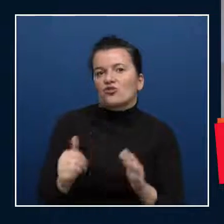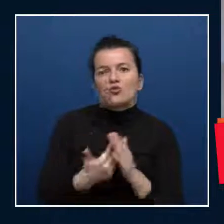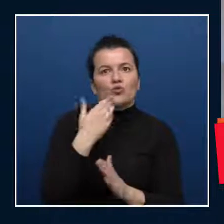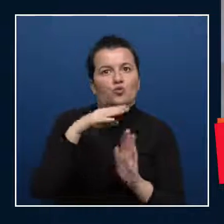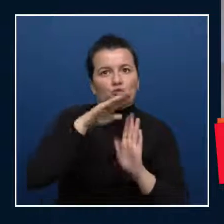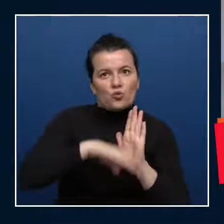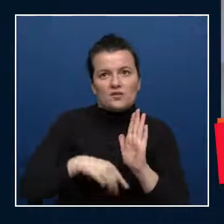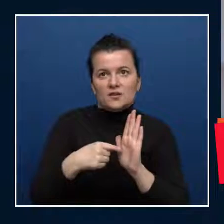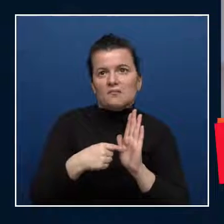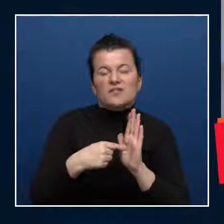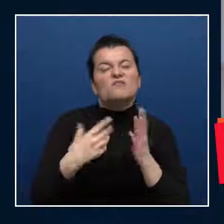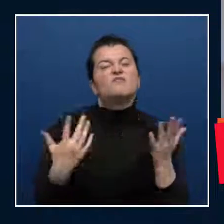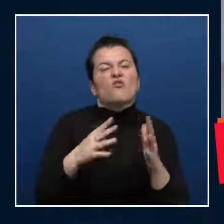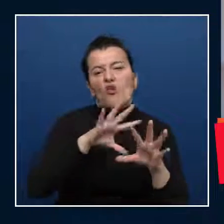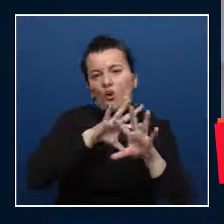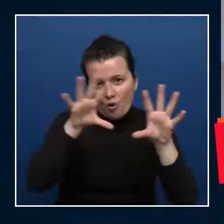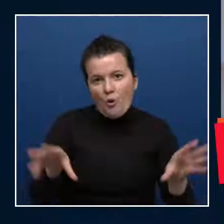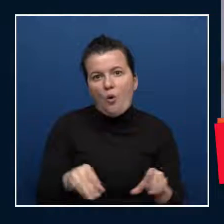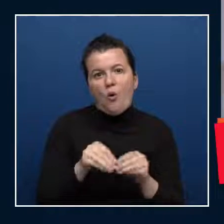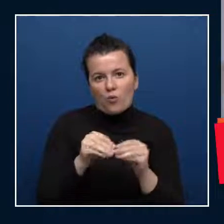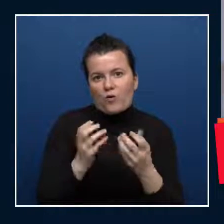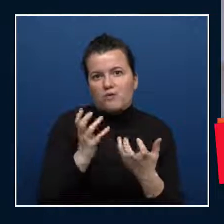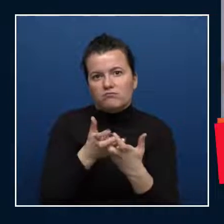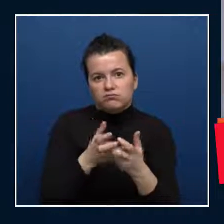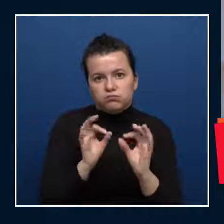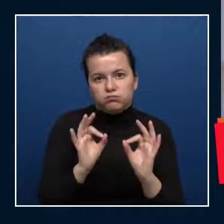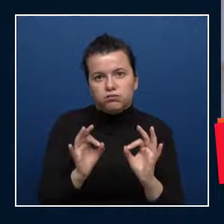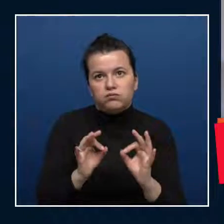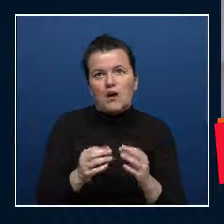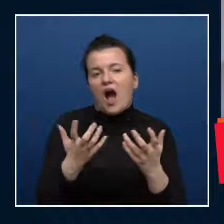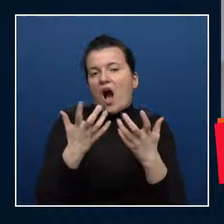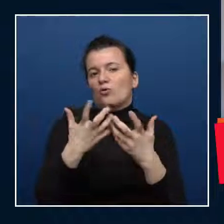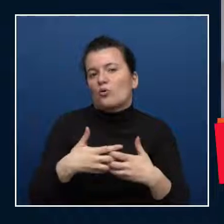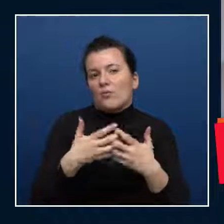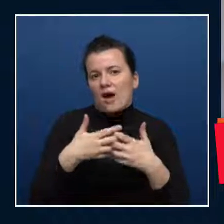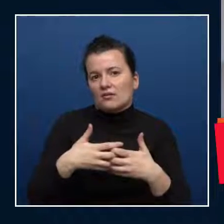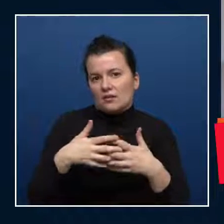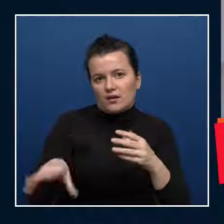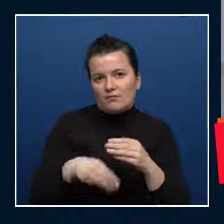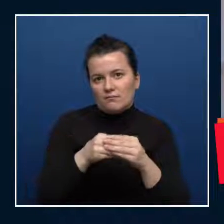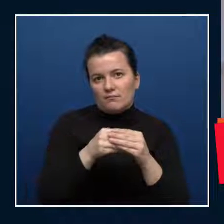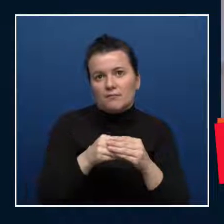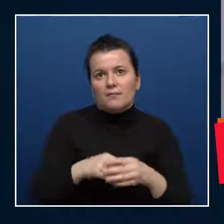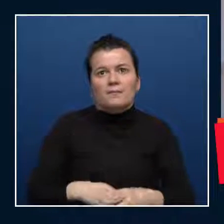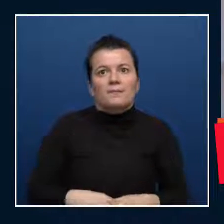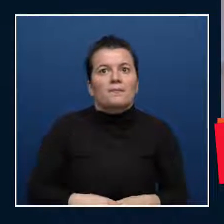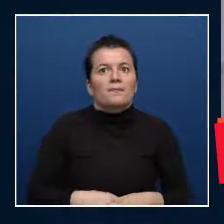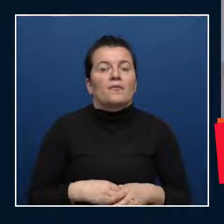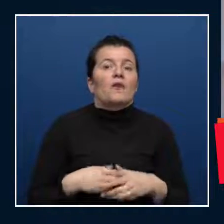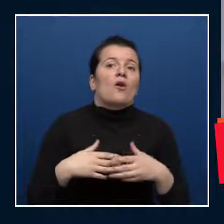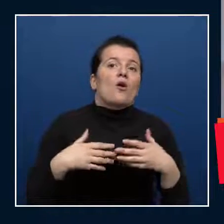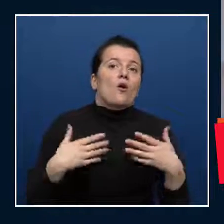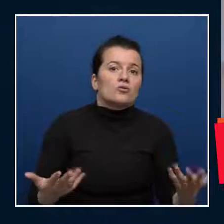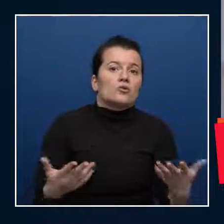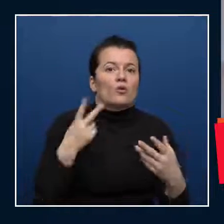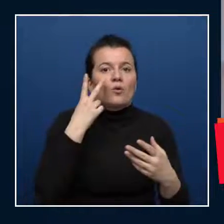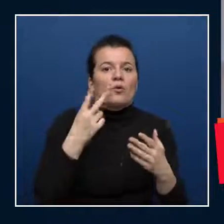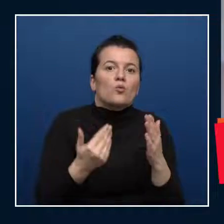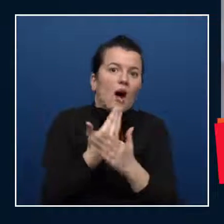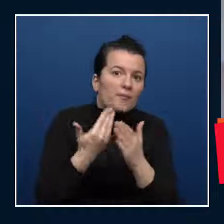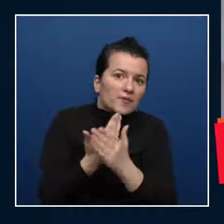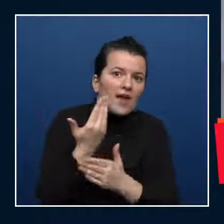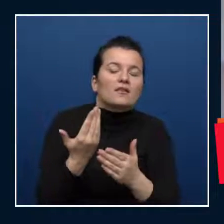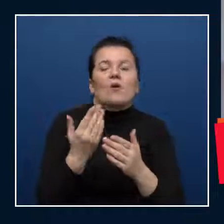OWASP team comes into play, they should just get added automatically. Obviously, I would say keep up to date with what's happening and make sure they are